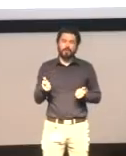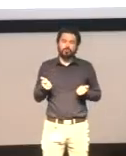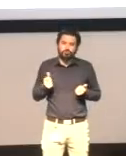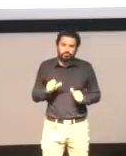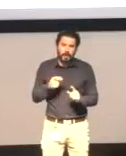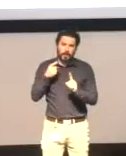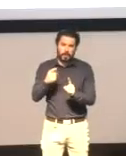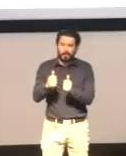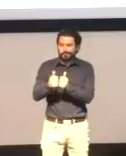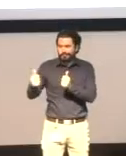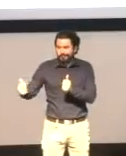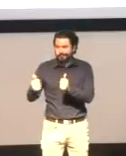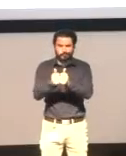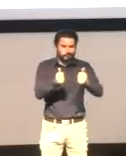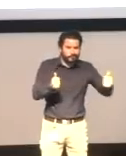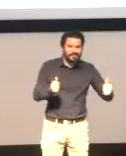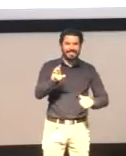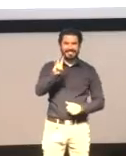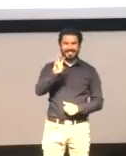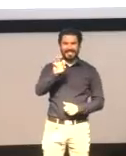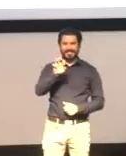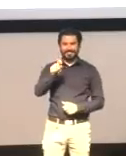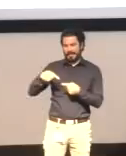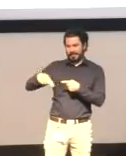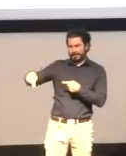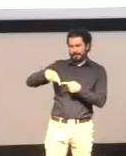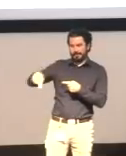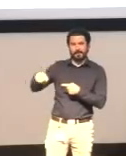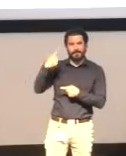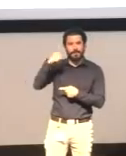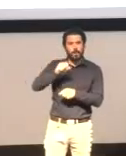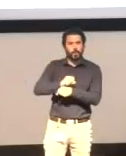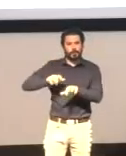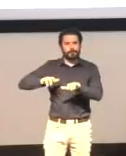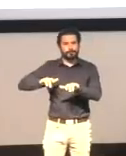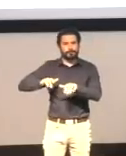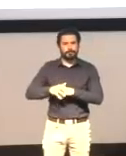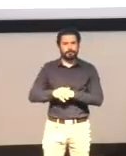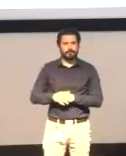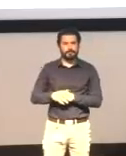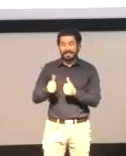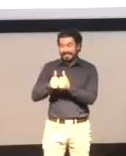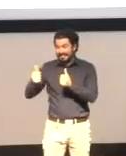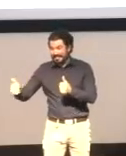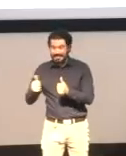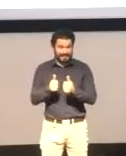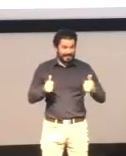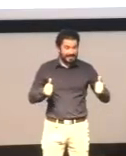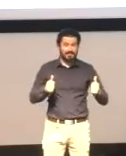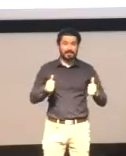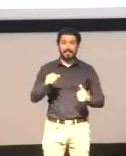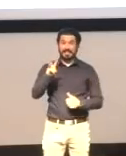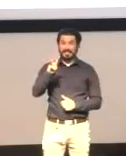distancing between workstations whenever possible. If distancing cannot be achieved in the space,